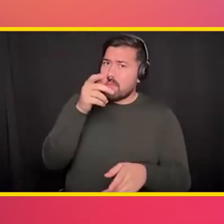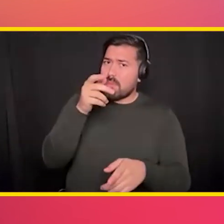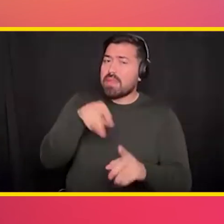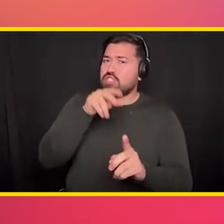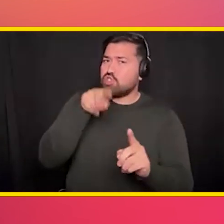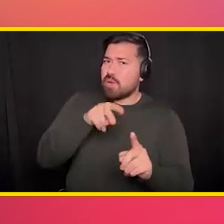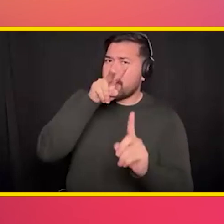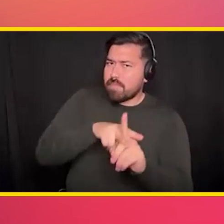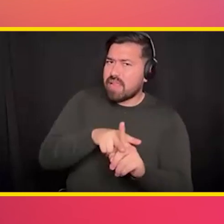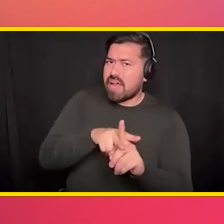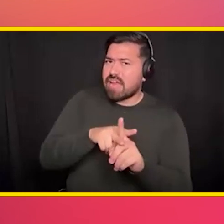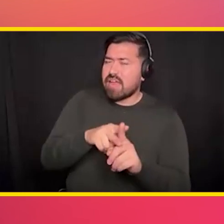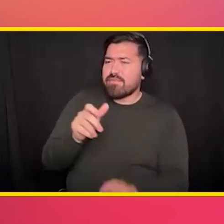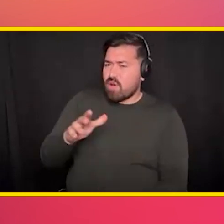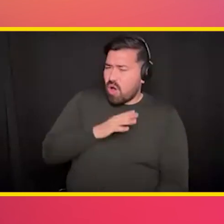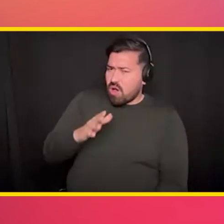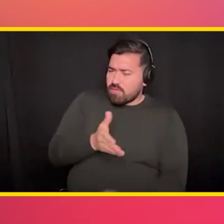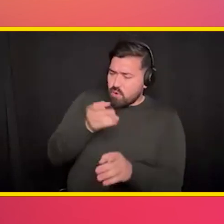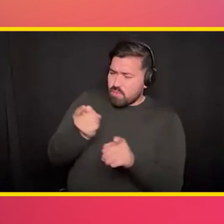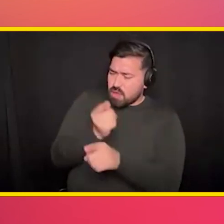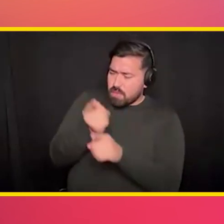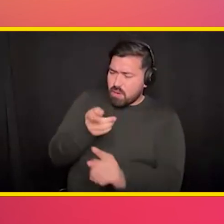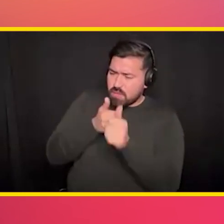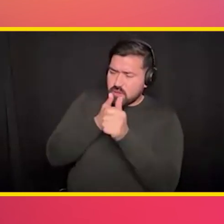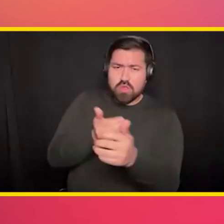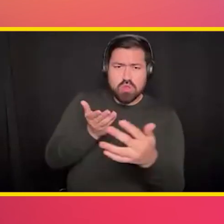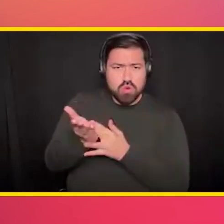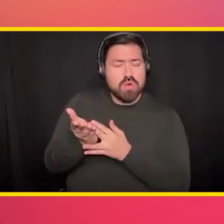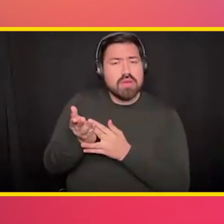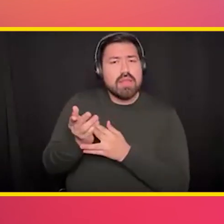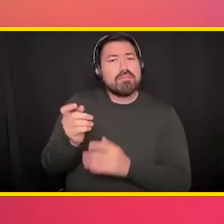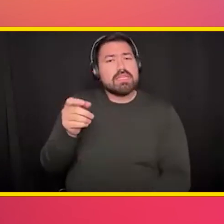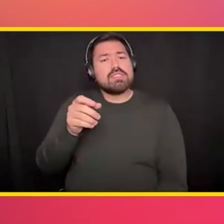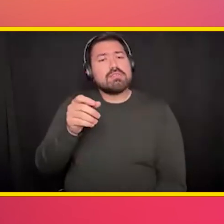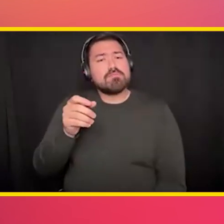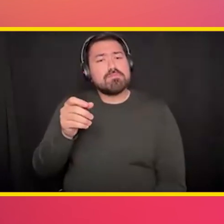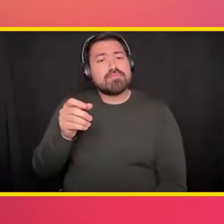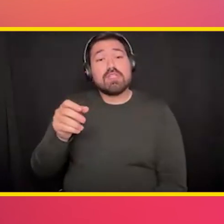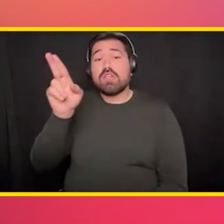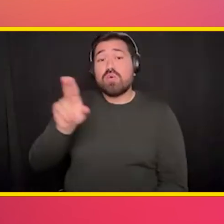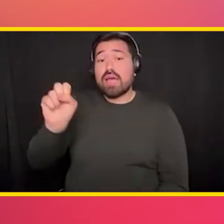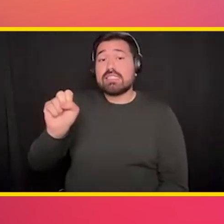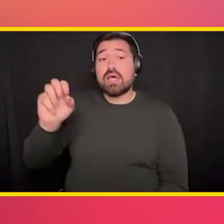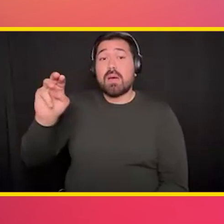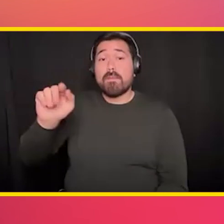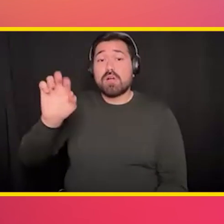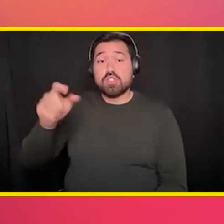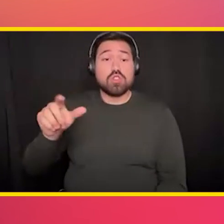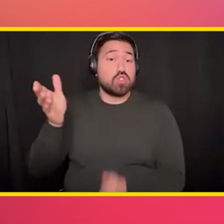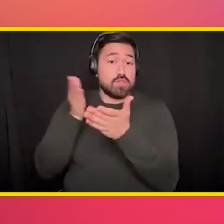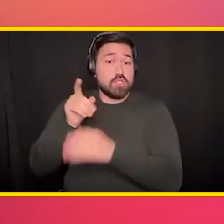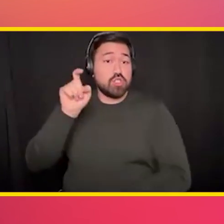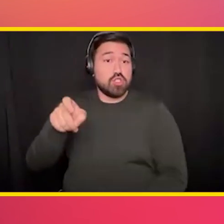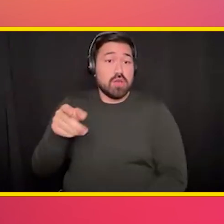didn't abide by a contempt sanction, the U.S. Marshal Service would go out under the direction of the U.S. Attorney, the Attorney General's